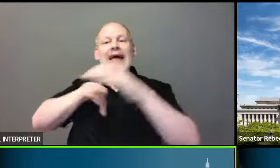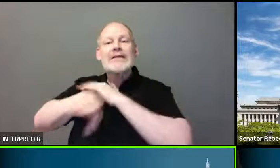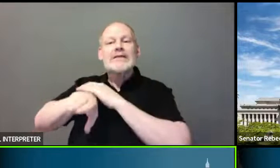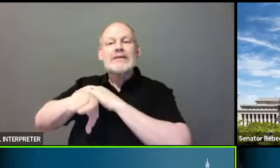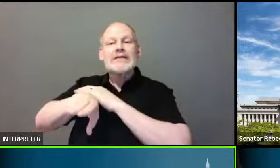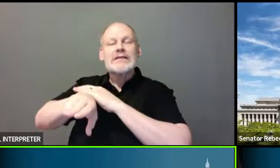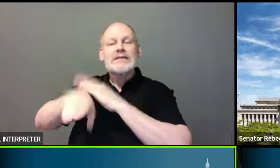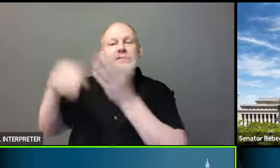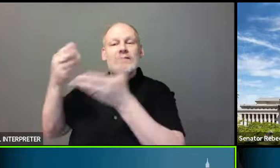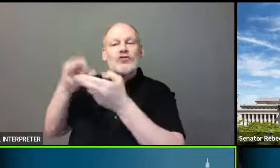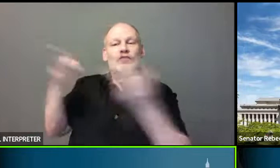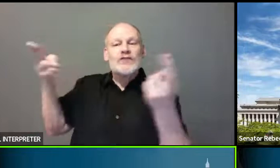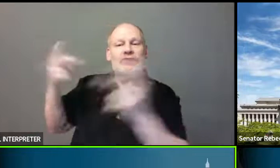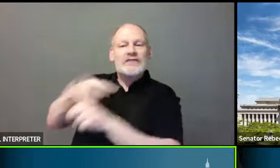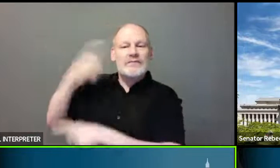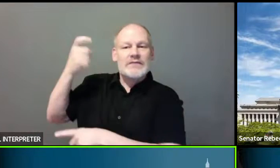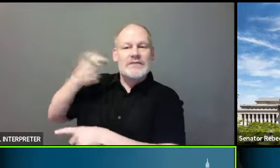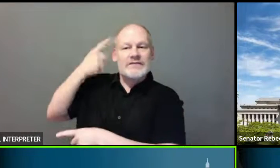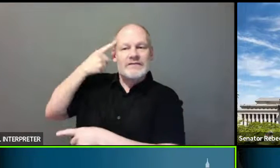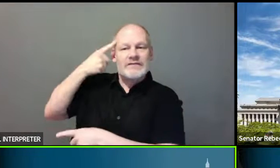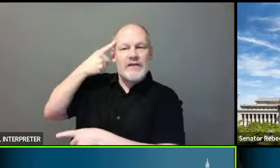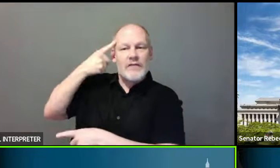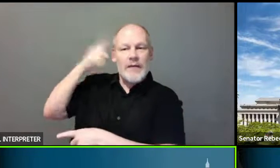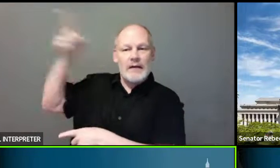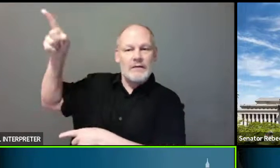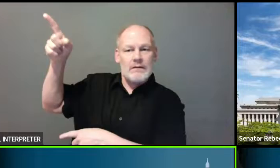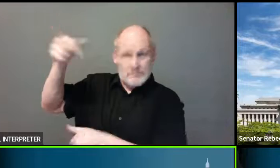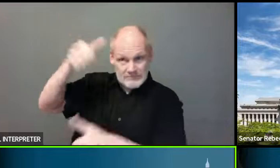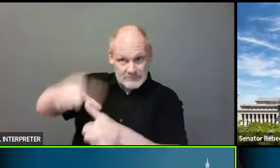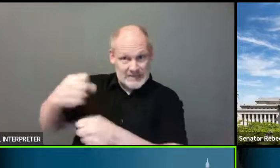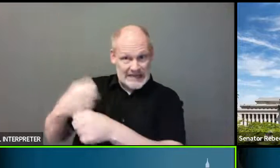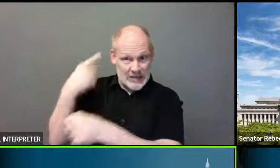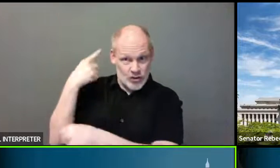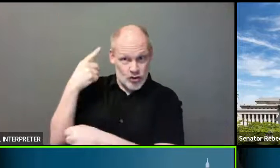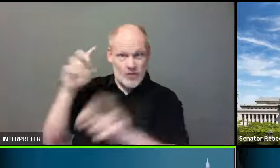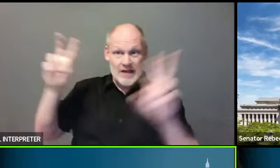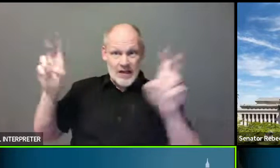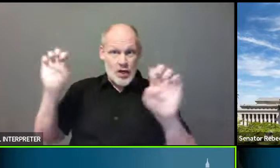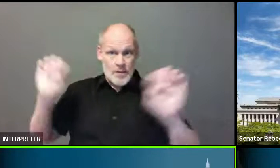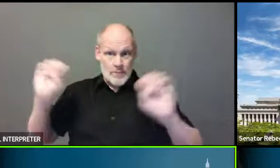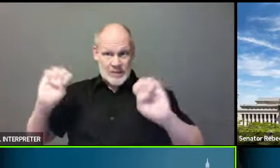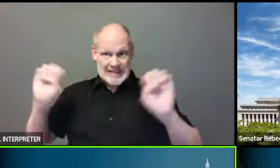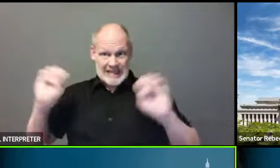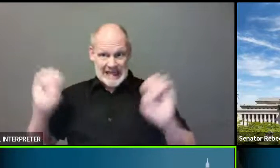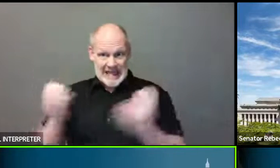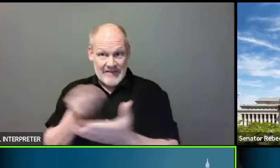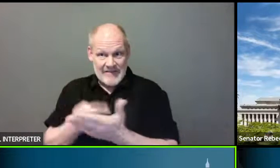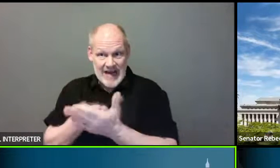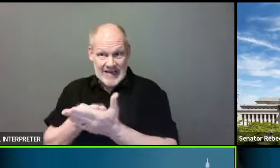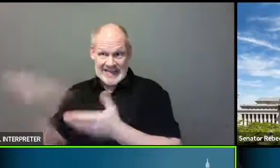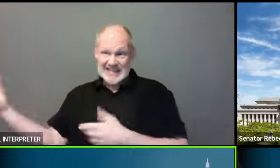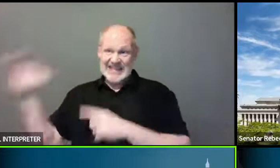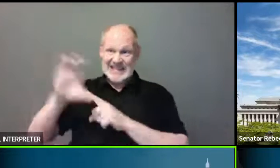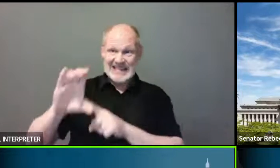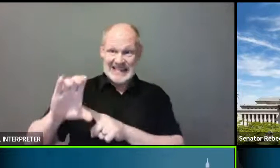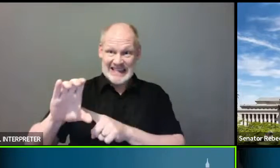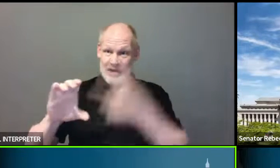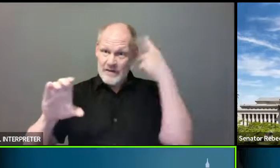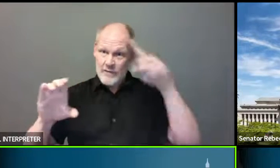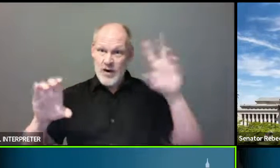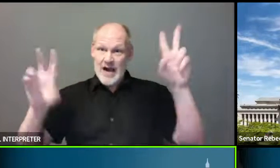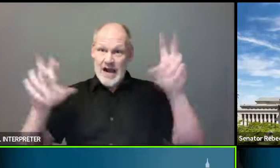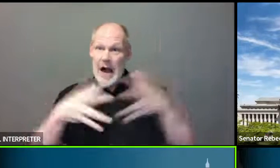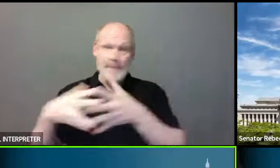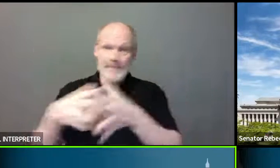last year when we had the emergency funds available for the American Recovery Act. That did